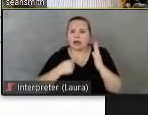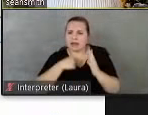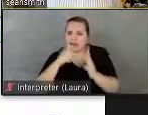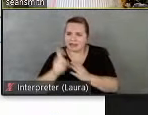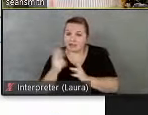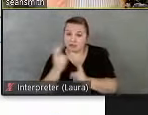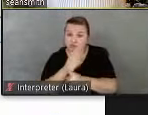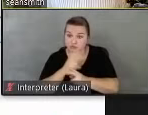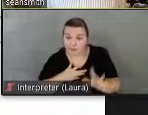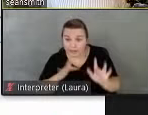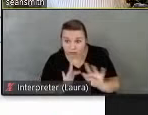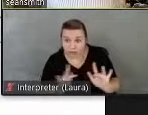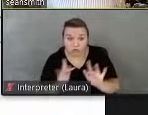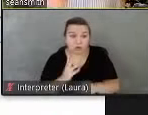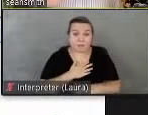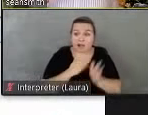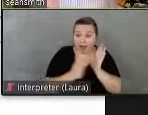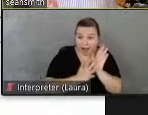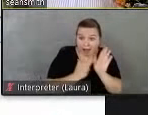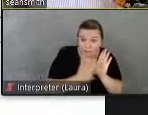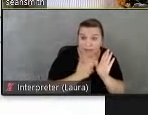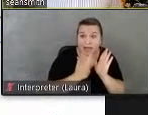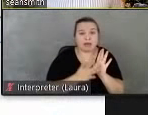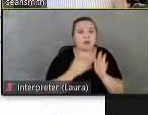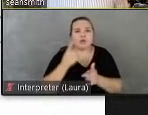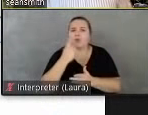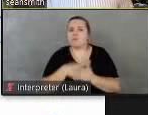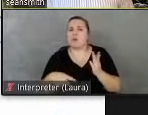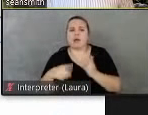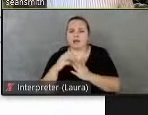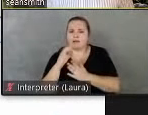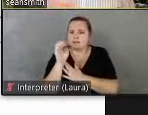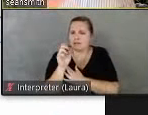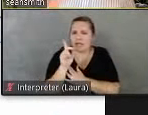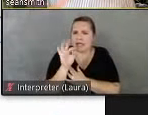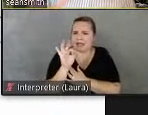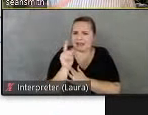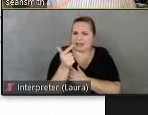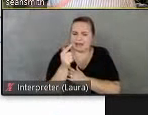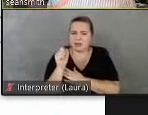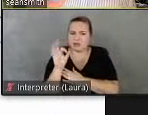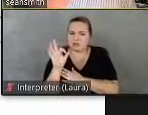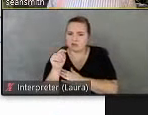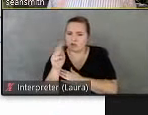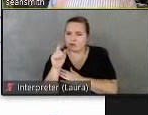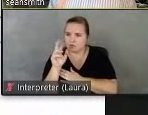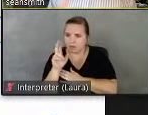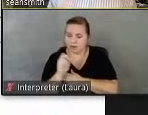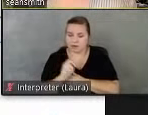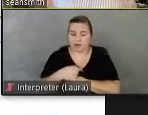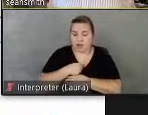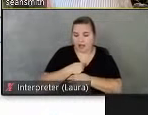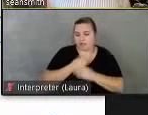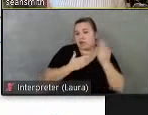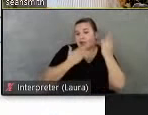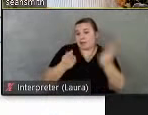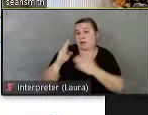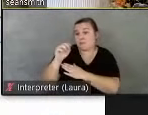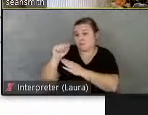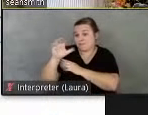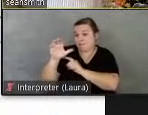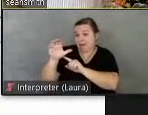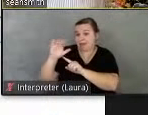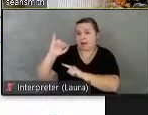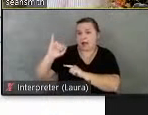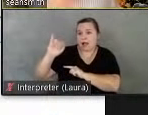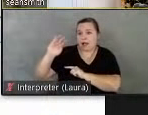my computer? Am I going to use my iPad? What editing software am I going to use? I'd recommend iMovie if I'm on the Mac. Movie Maker is not bad